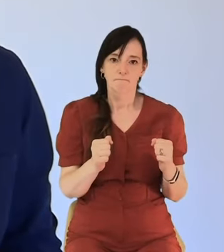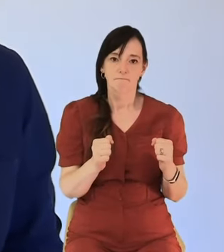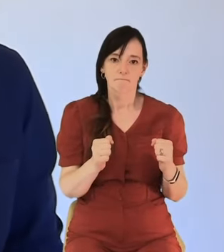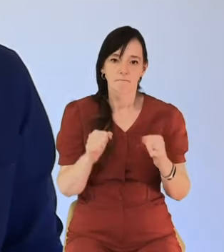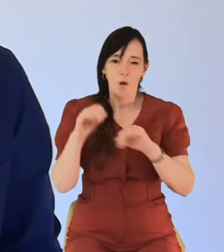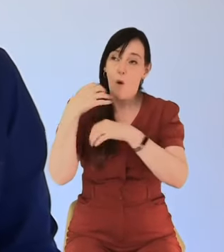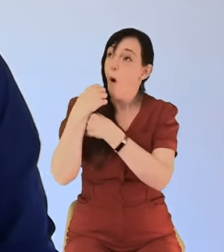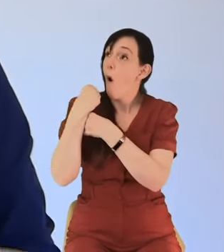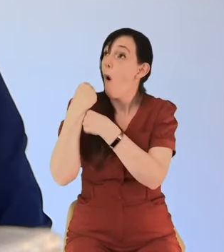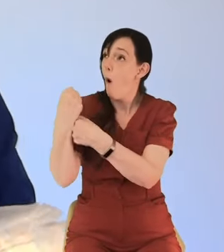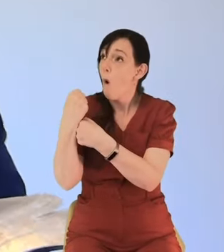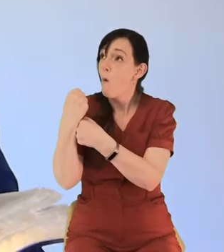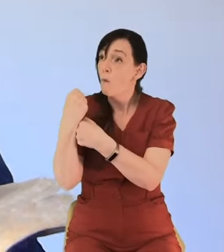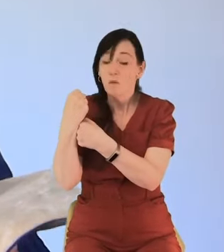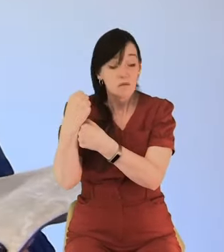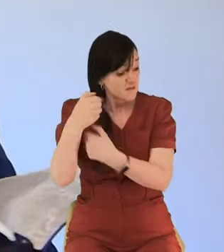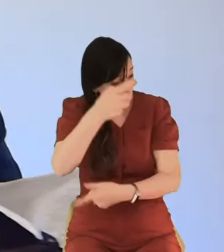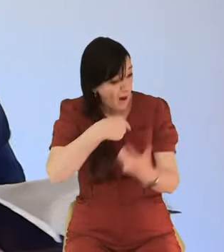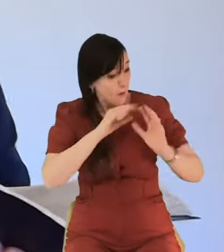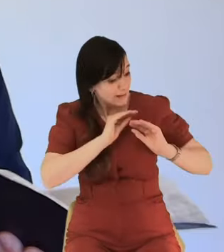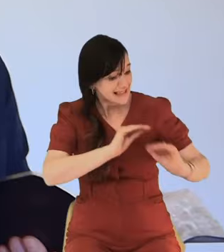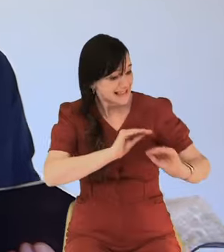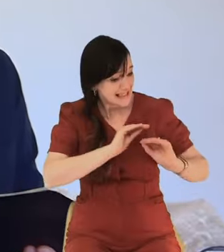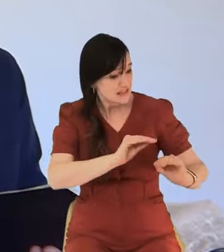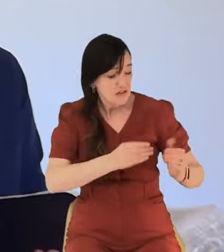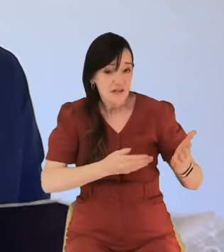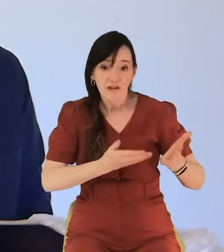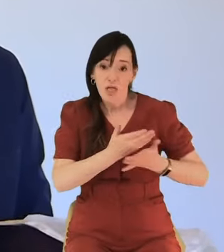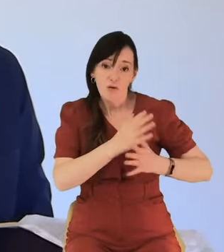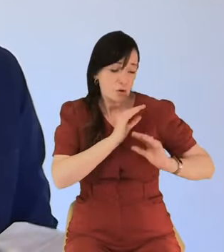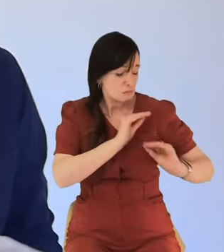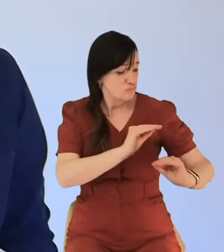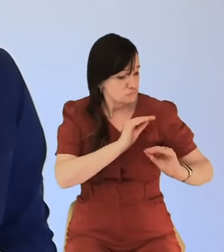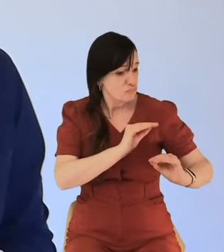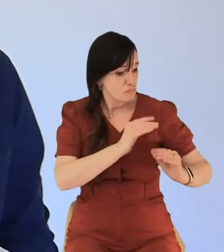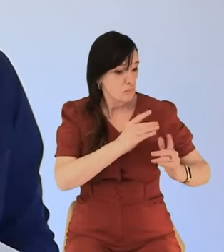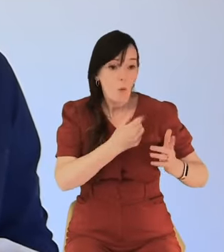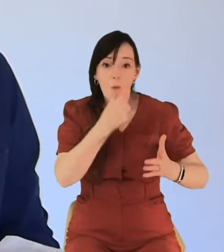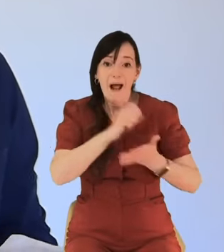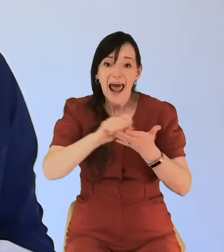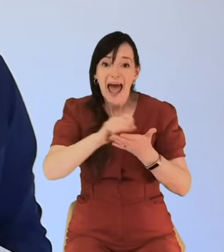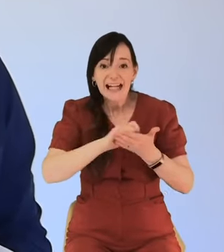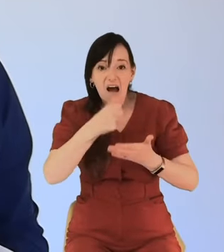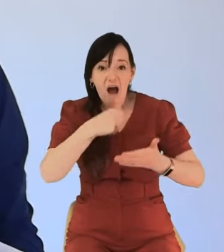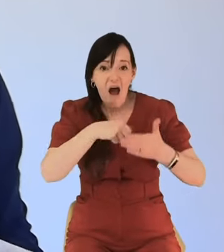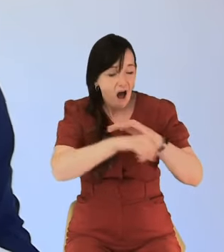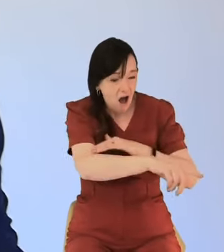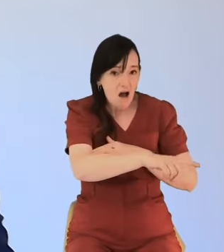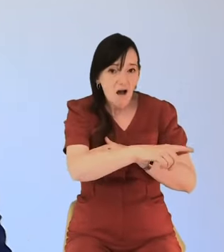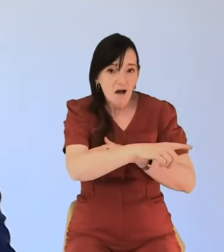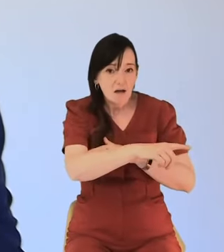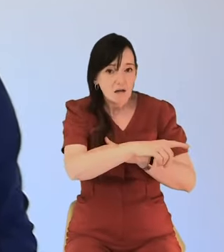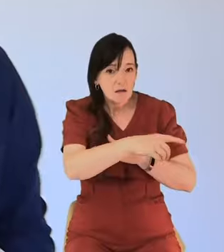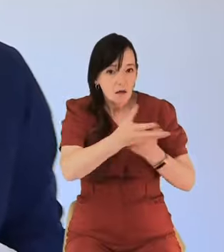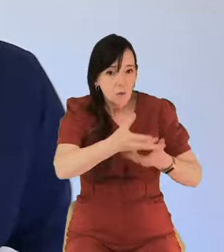firm, and hold fast to the teachings we passed on to you, whether by word of mouth or by letter. See, the hostile